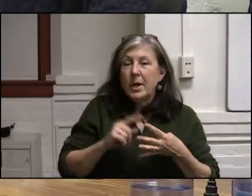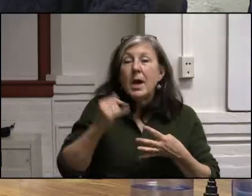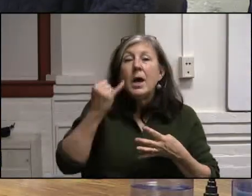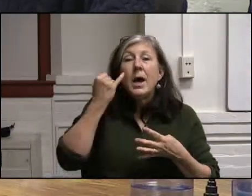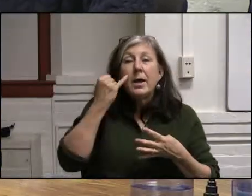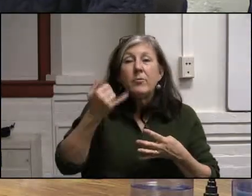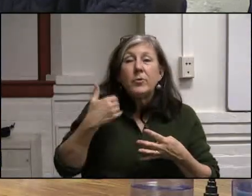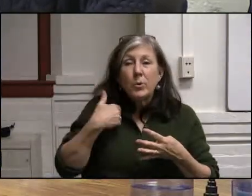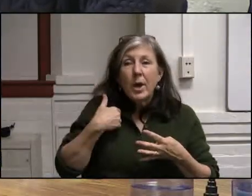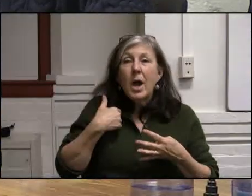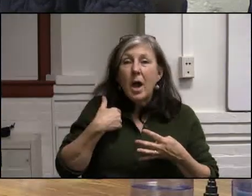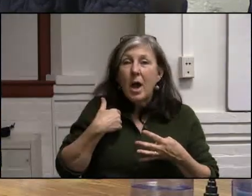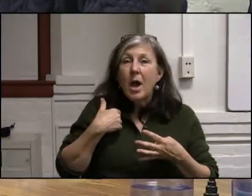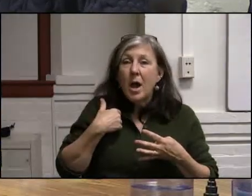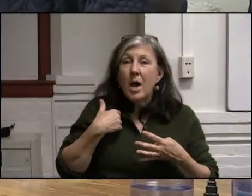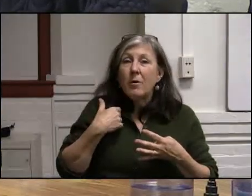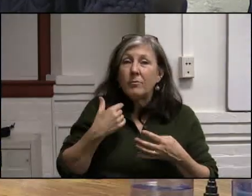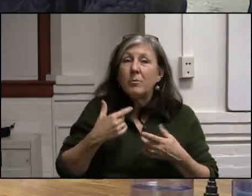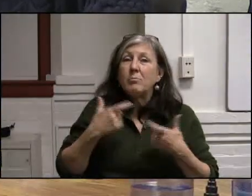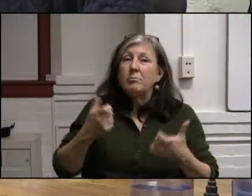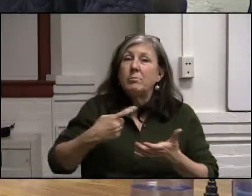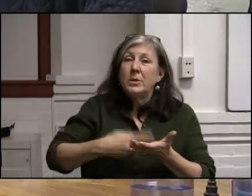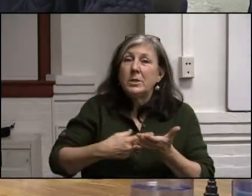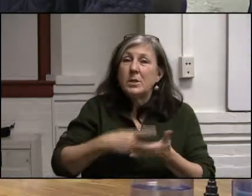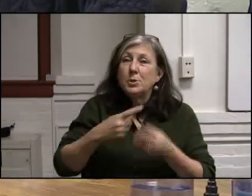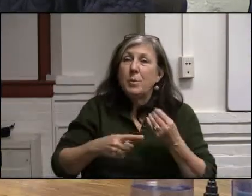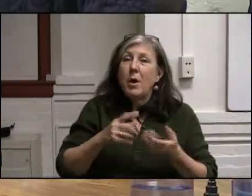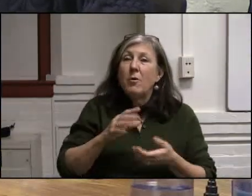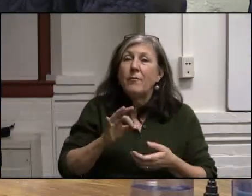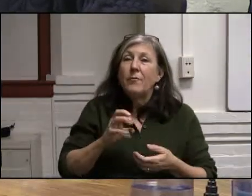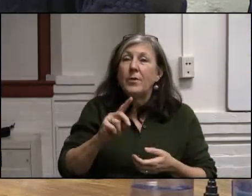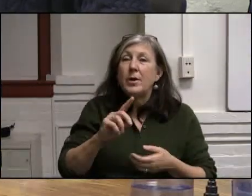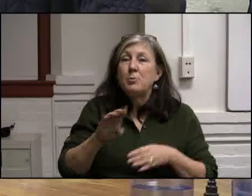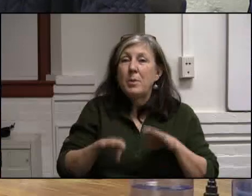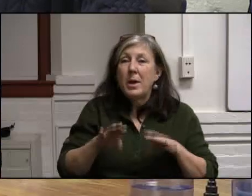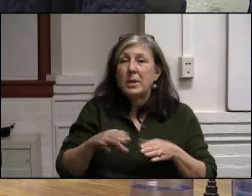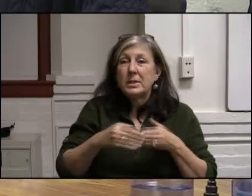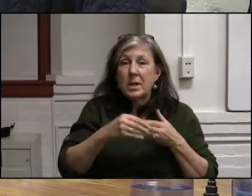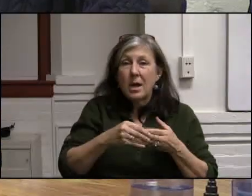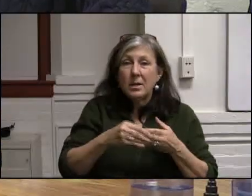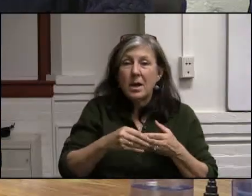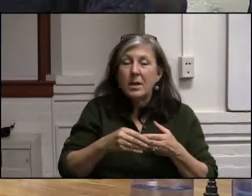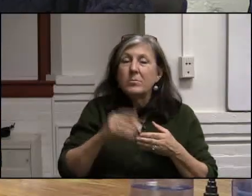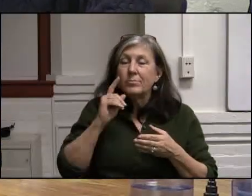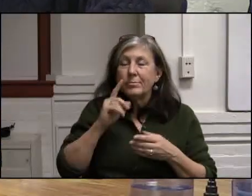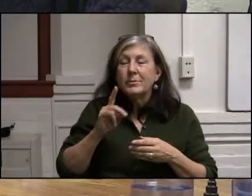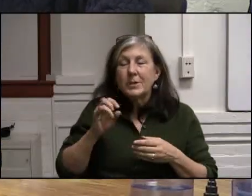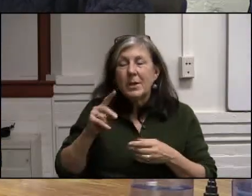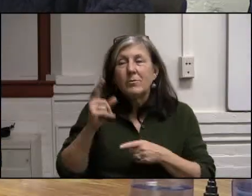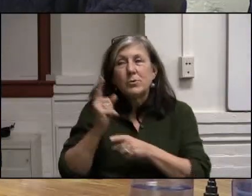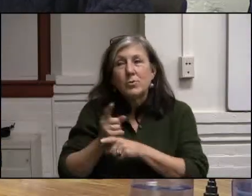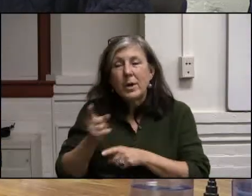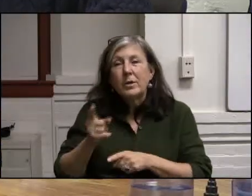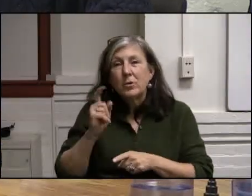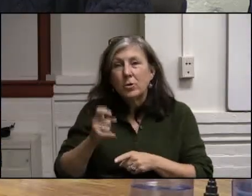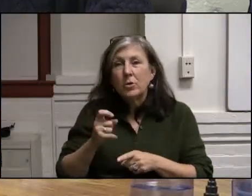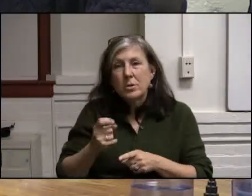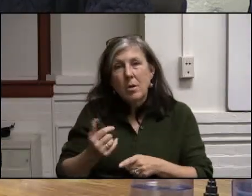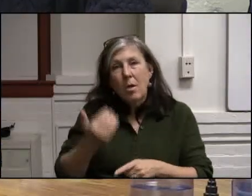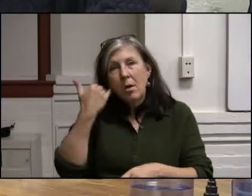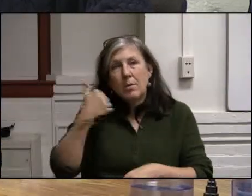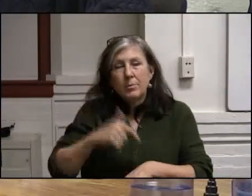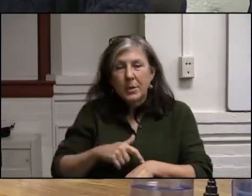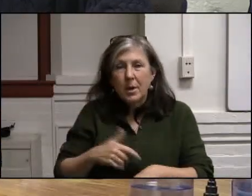a robust discussion of the fund balance guideline, I think David's right that that is something that could take a while.